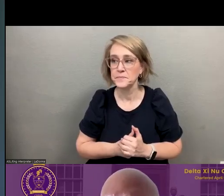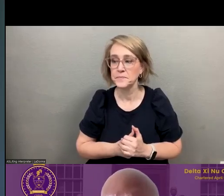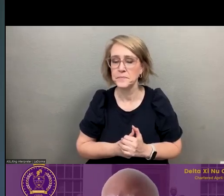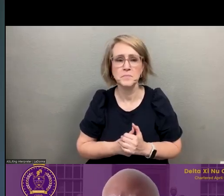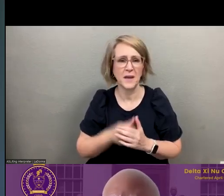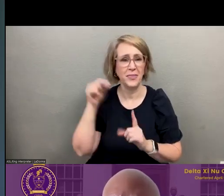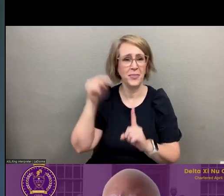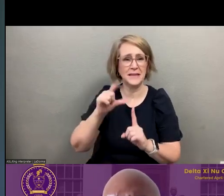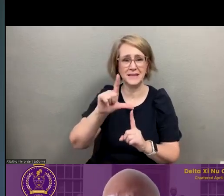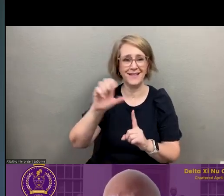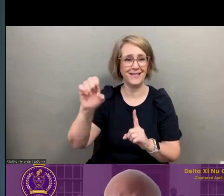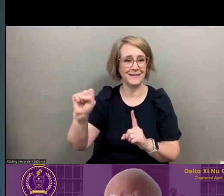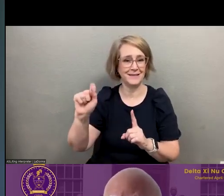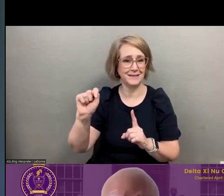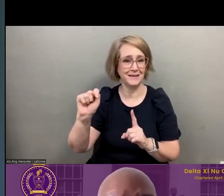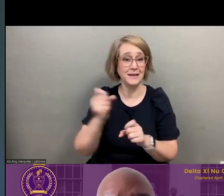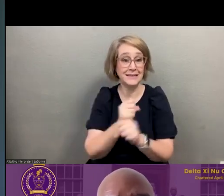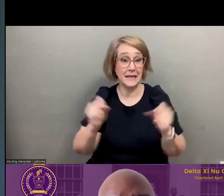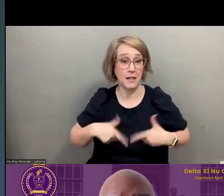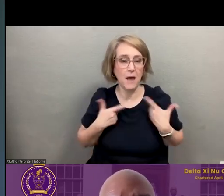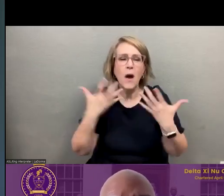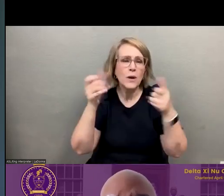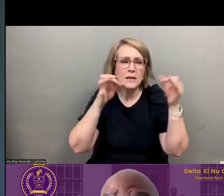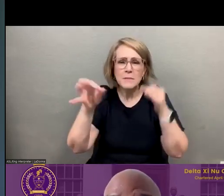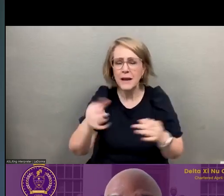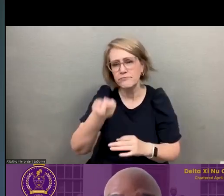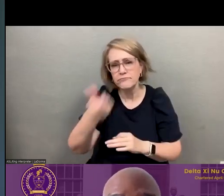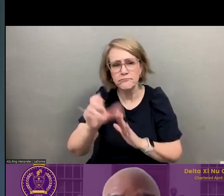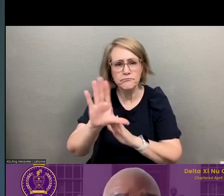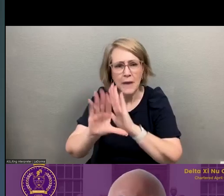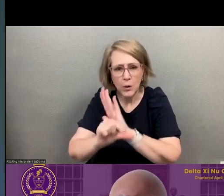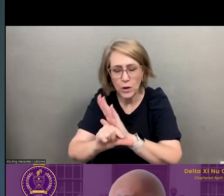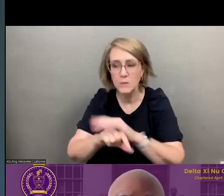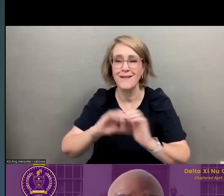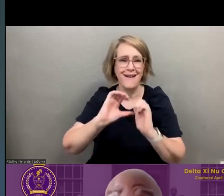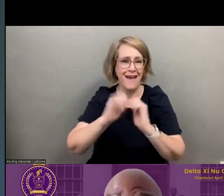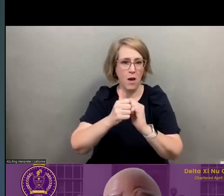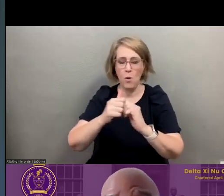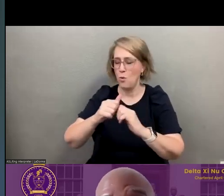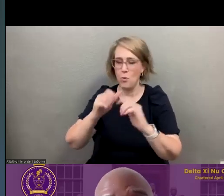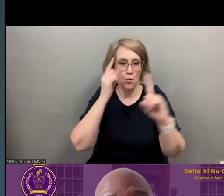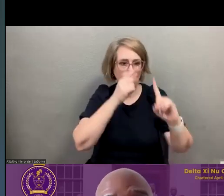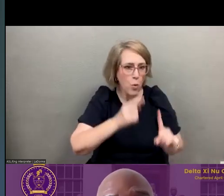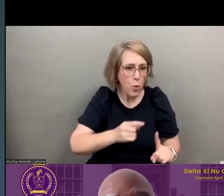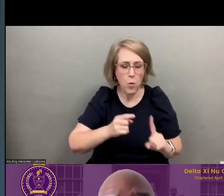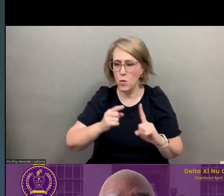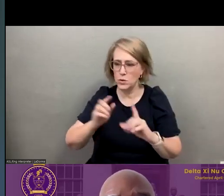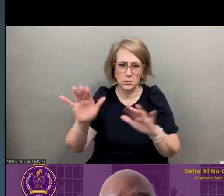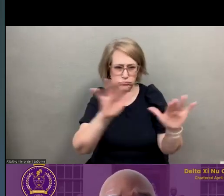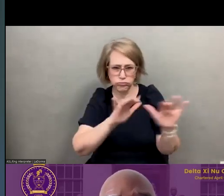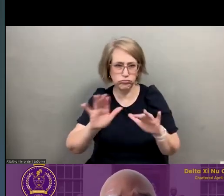And so now I'm going to give you some details on the program background, as to how we got here, what our goals are with this